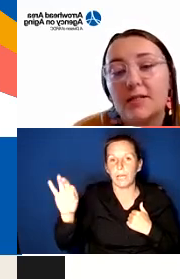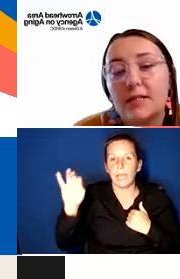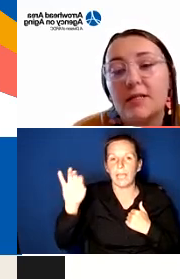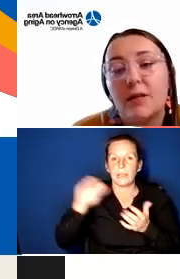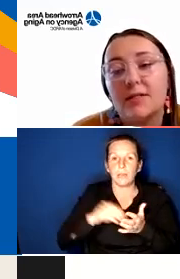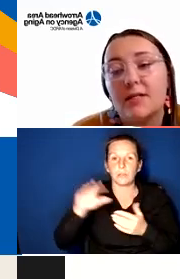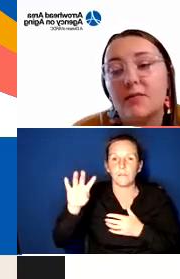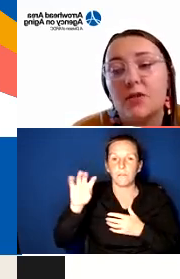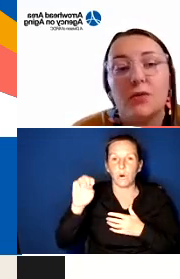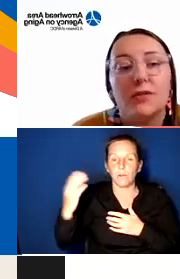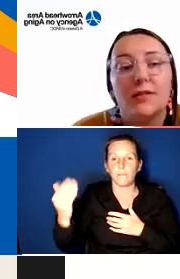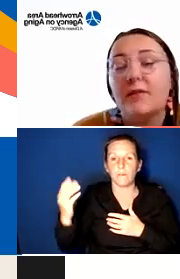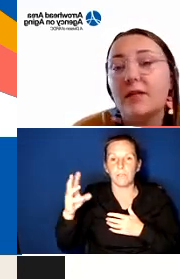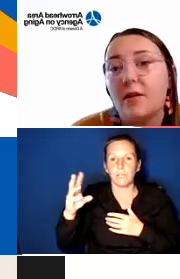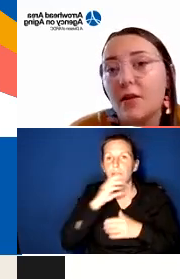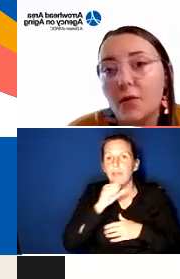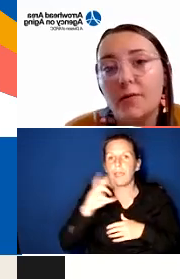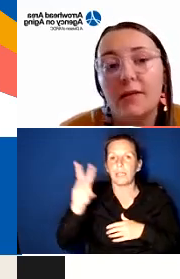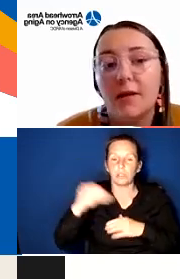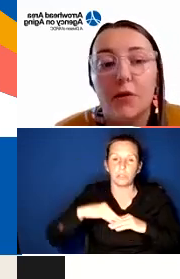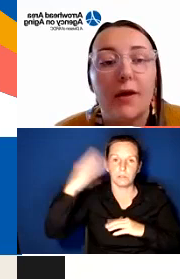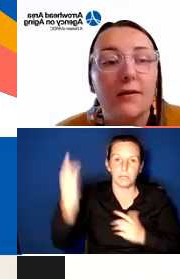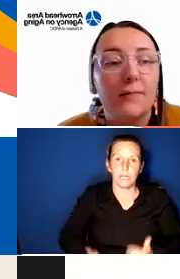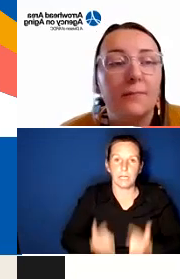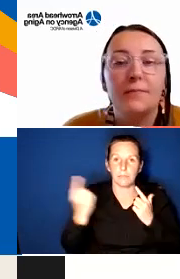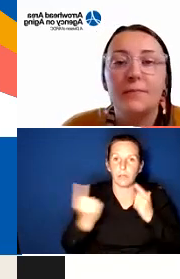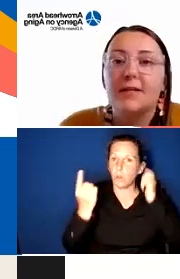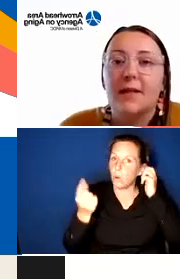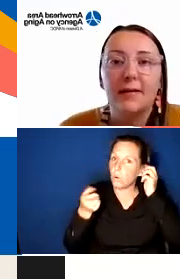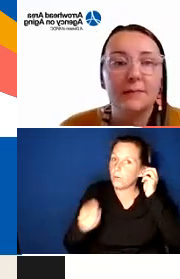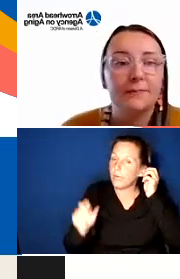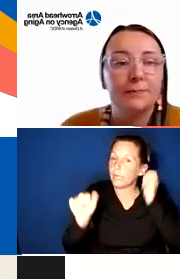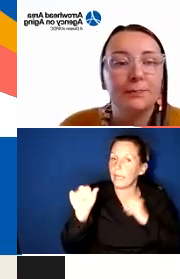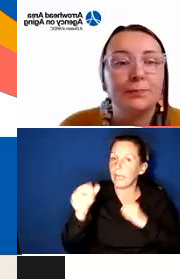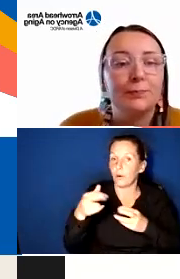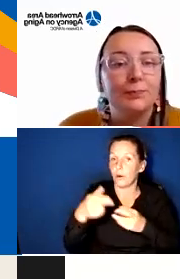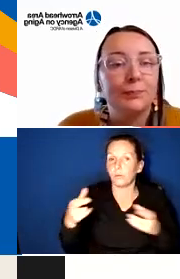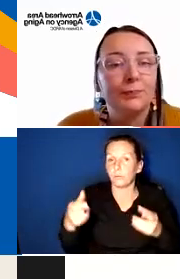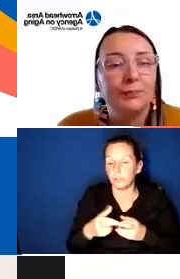25,415 60-plus individuals living alone in the Arrowhead. Next slide.